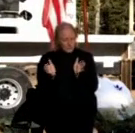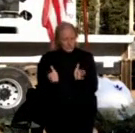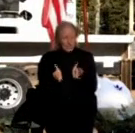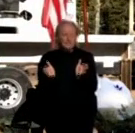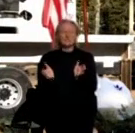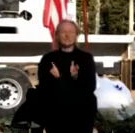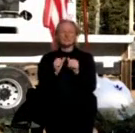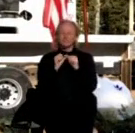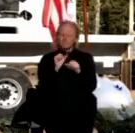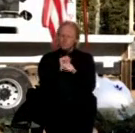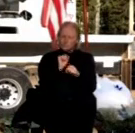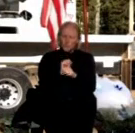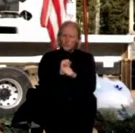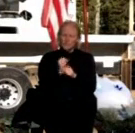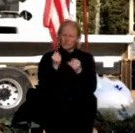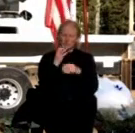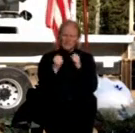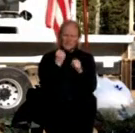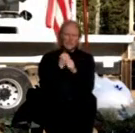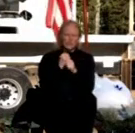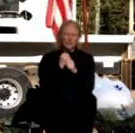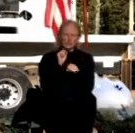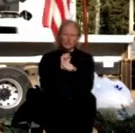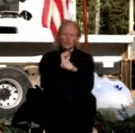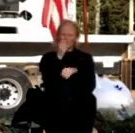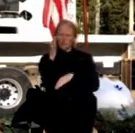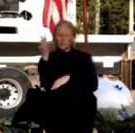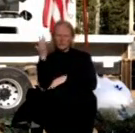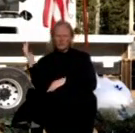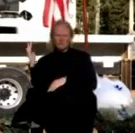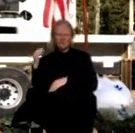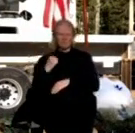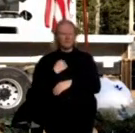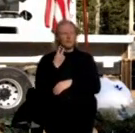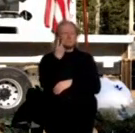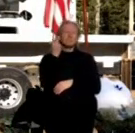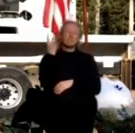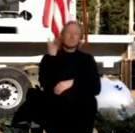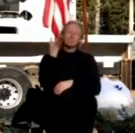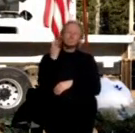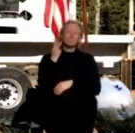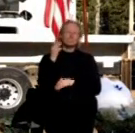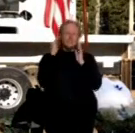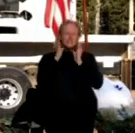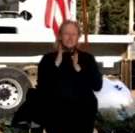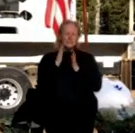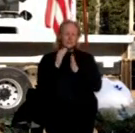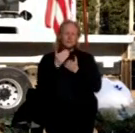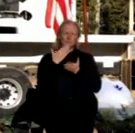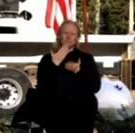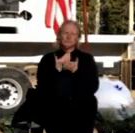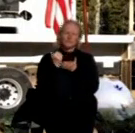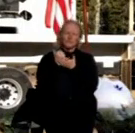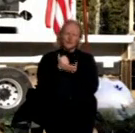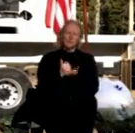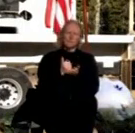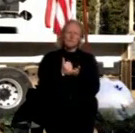this many years in the woods. And so I thought back on them they're all great helps to